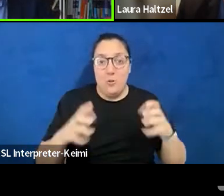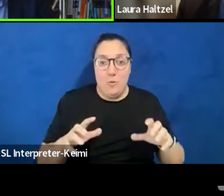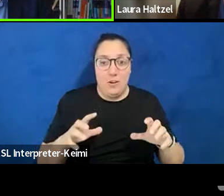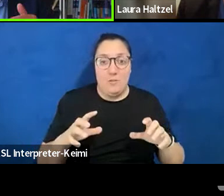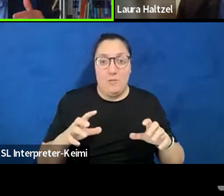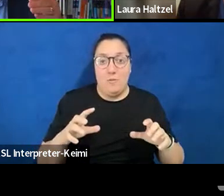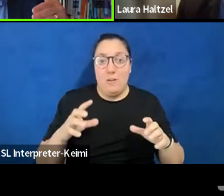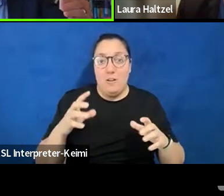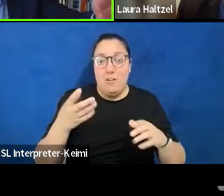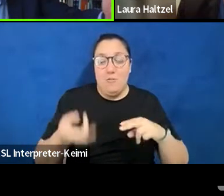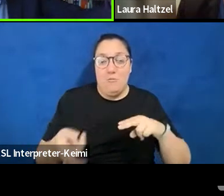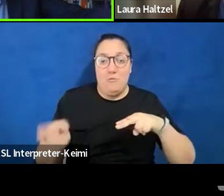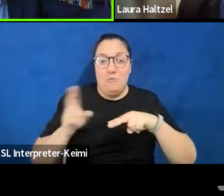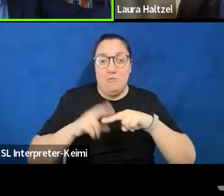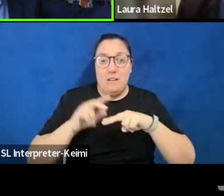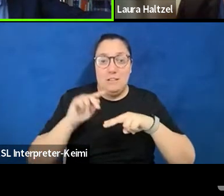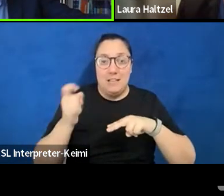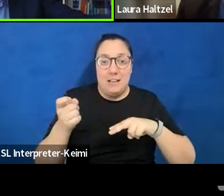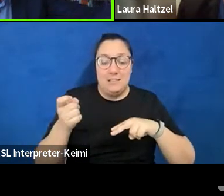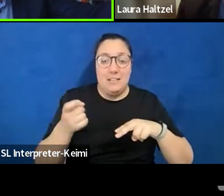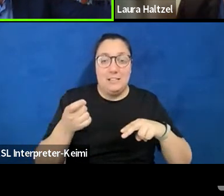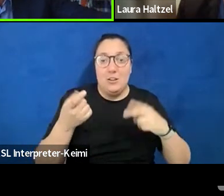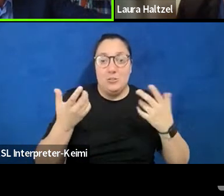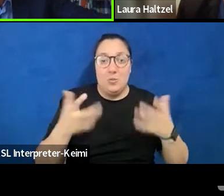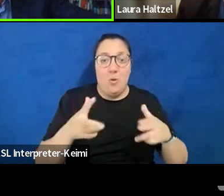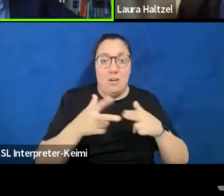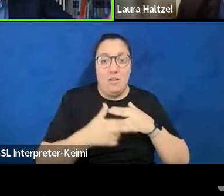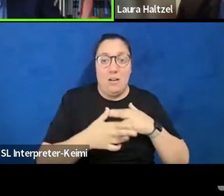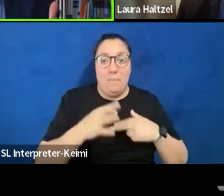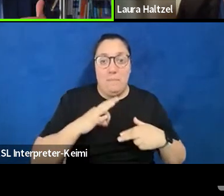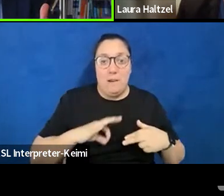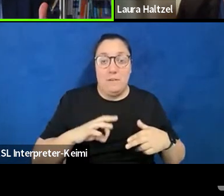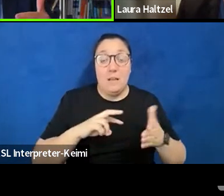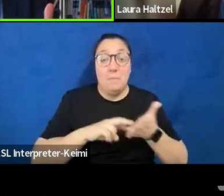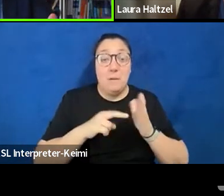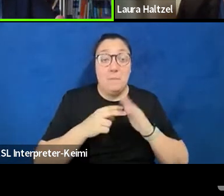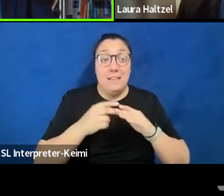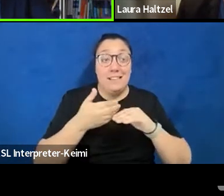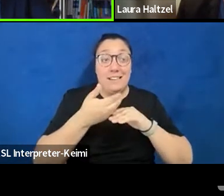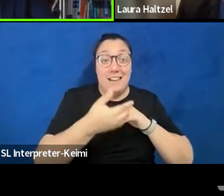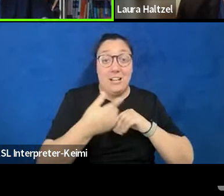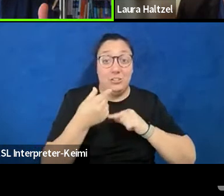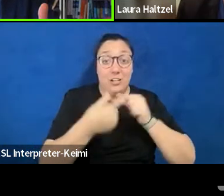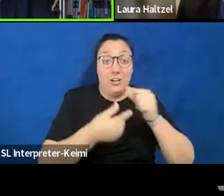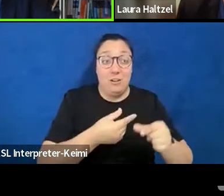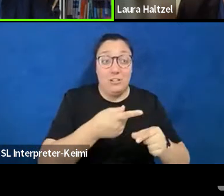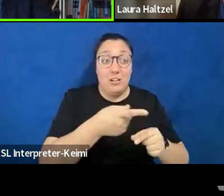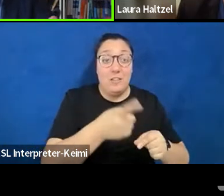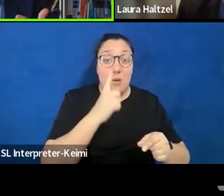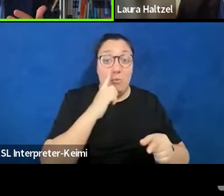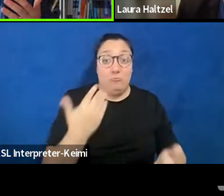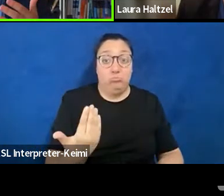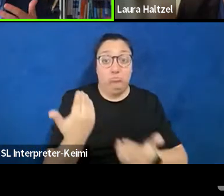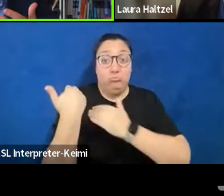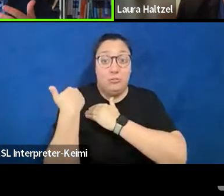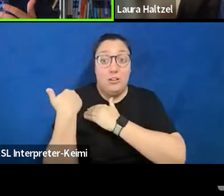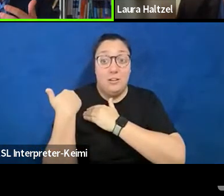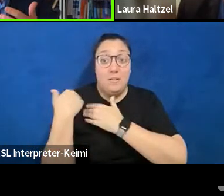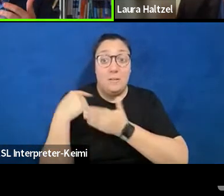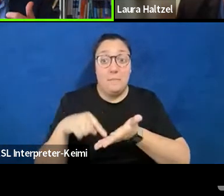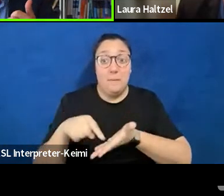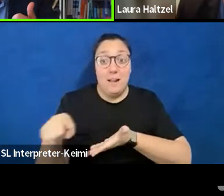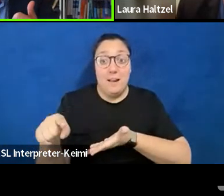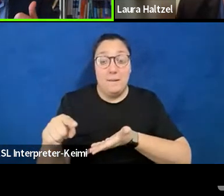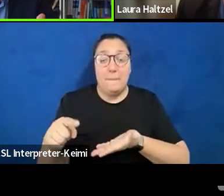money. But that means you're piling on debt to the next generation. And so again, sort of the plea to the Gen Zers who are listening, this really